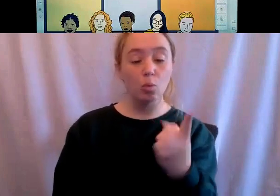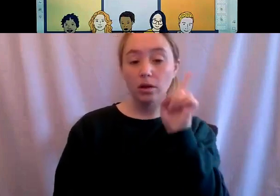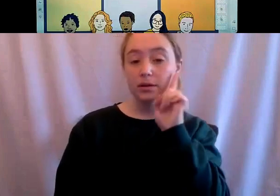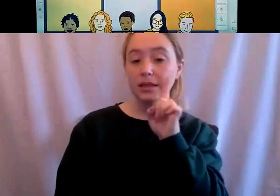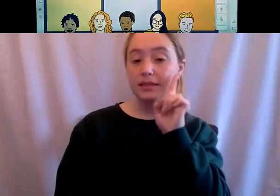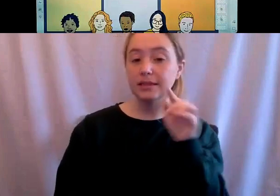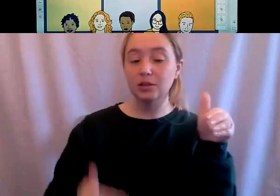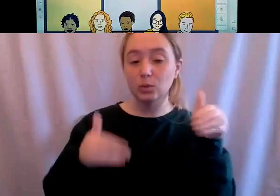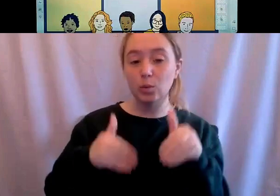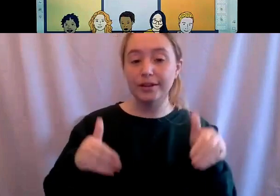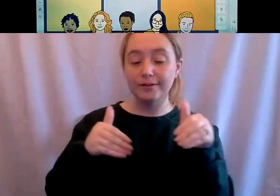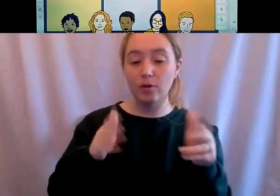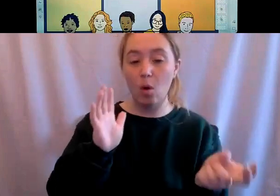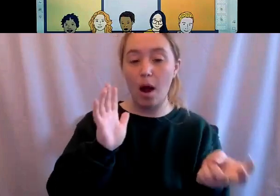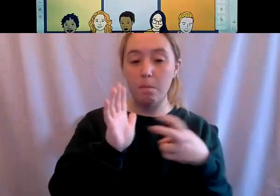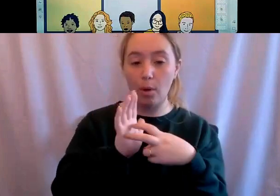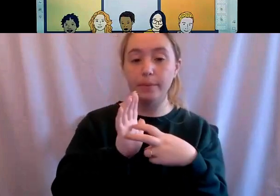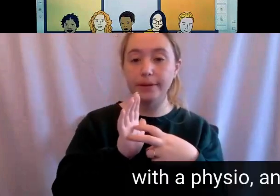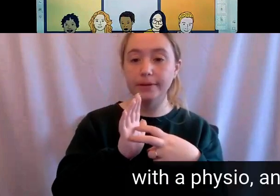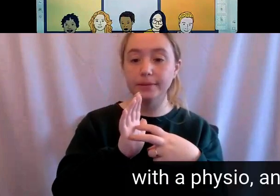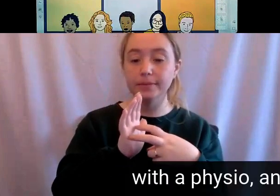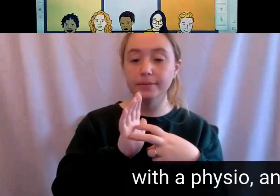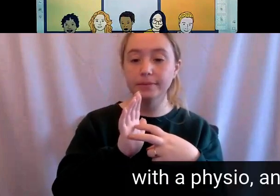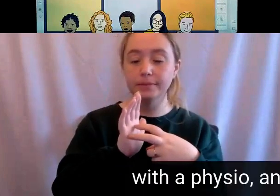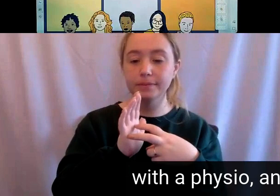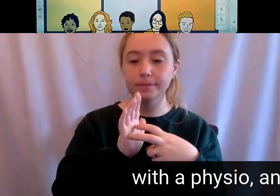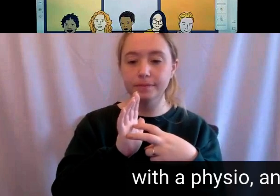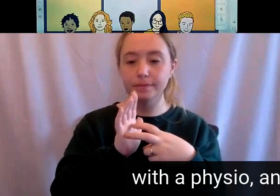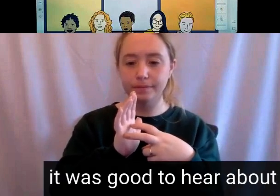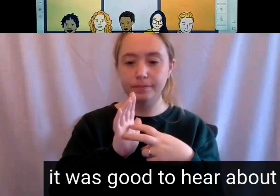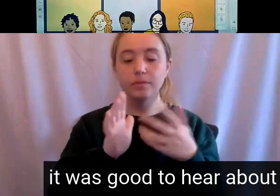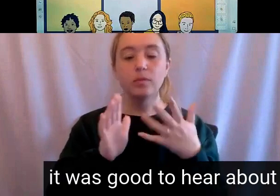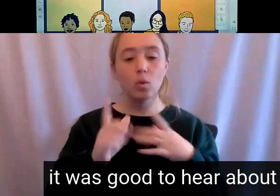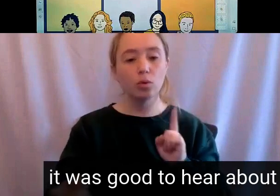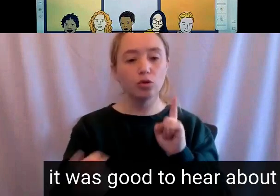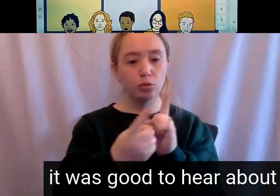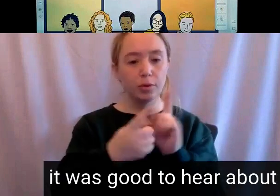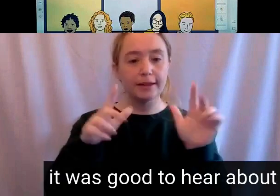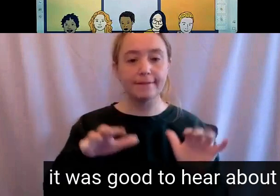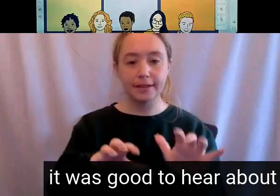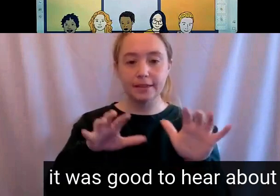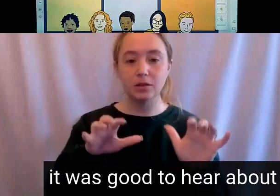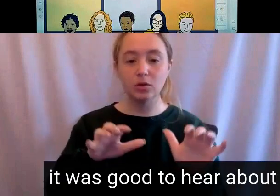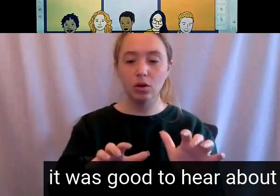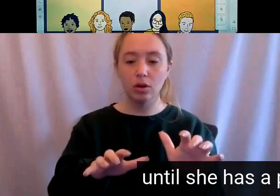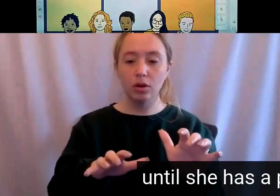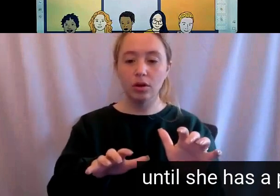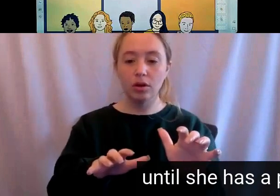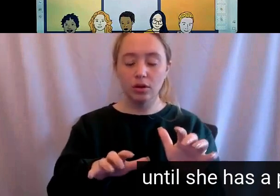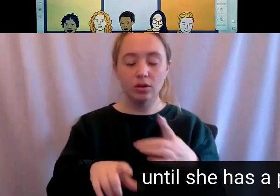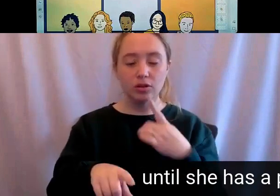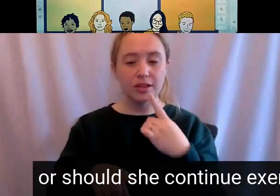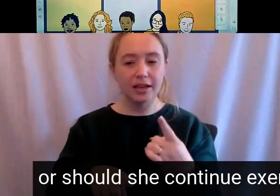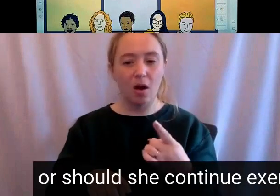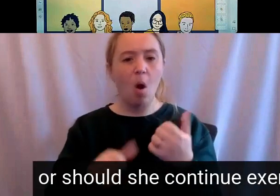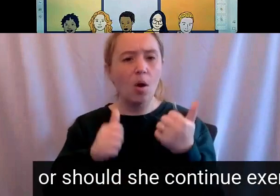for her appointment with a physio, and she's wondering, it was good to hear